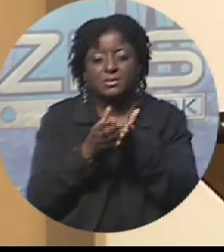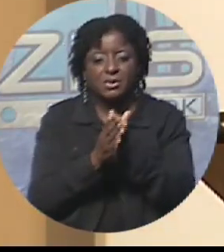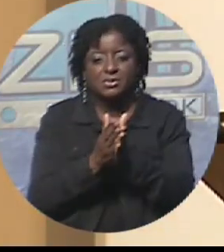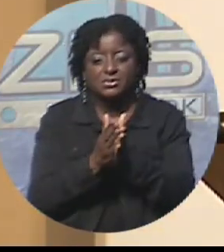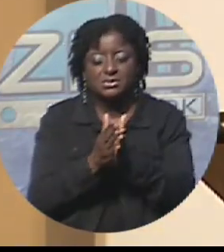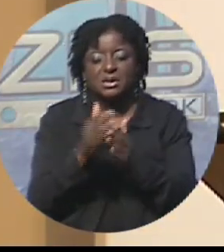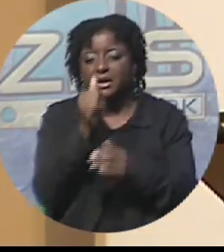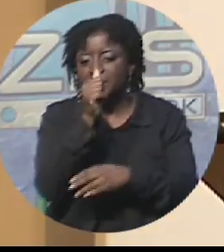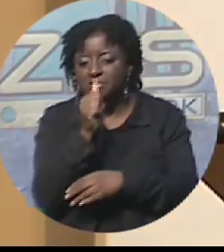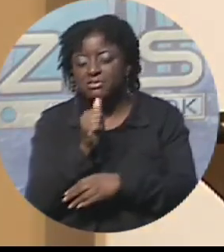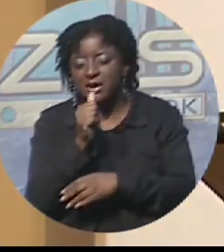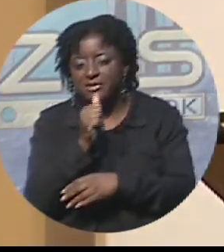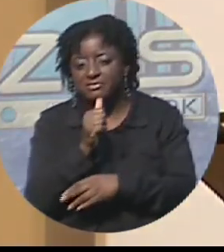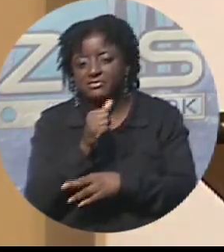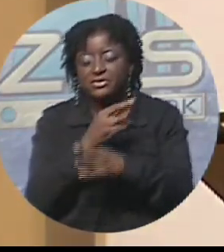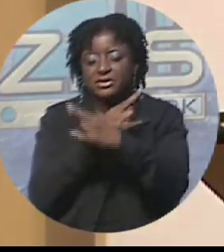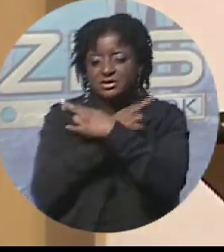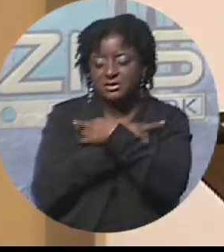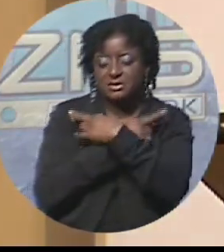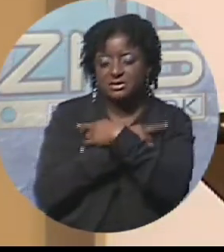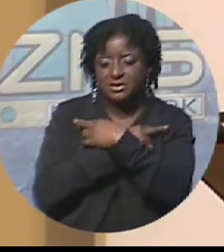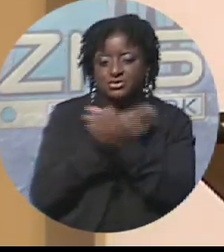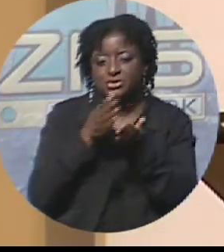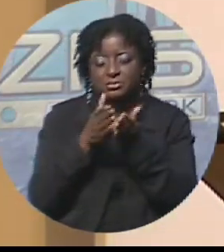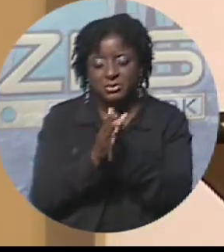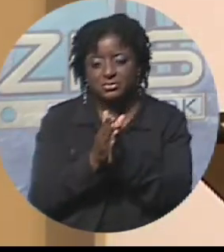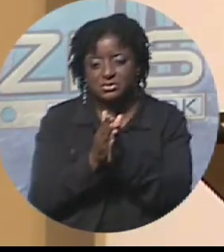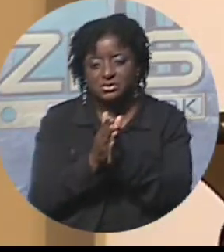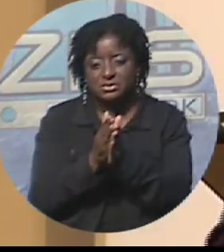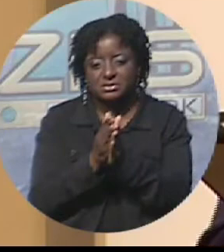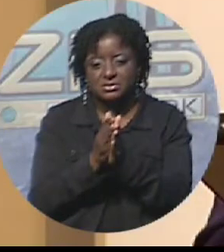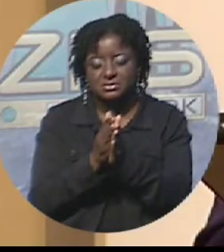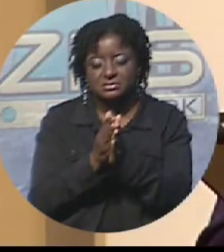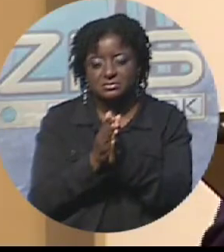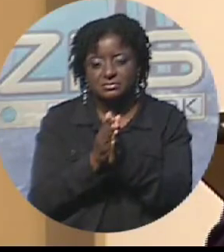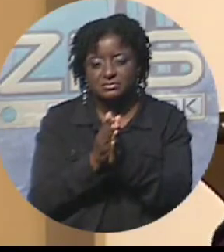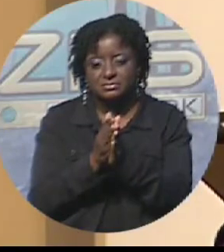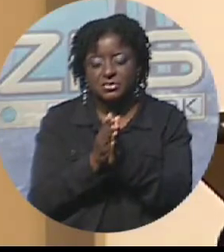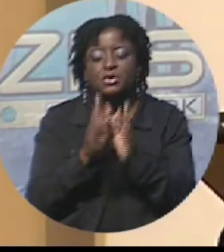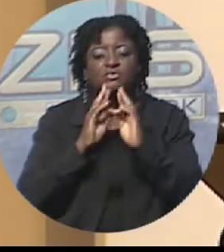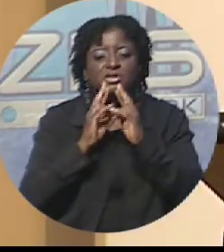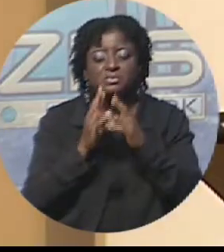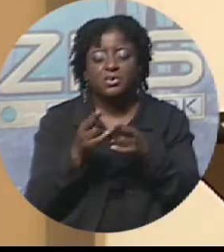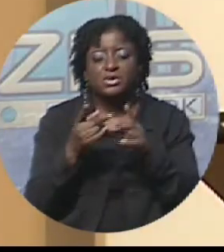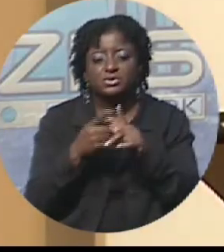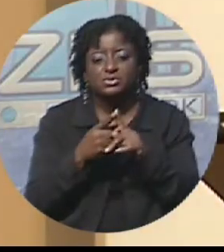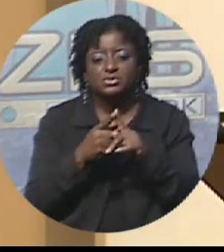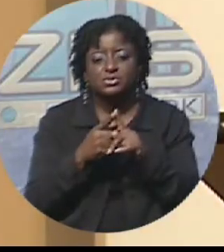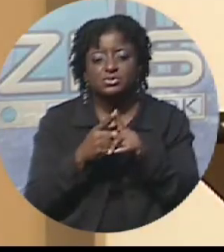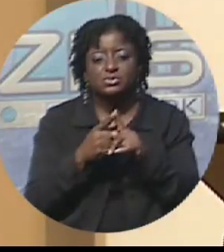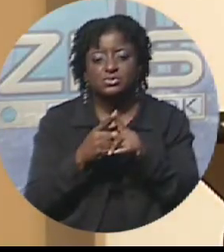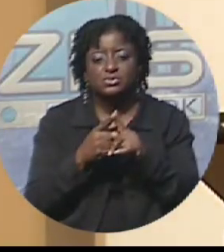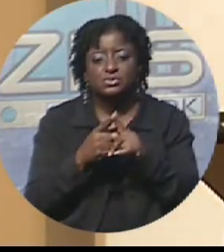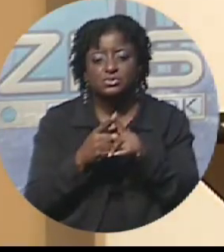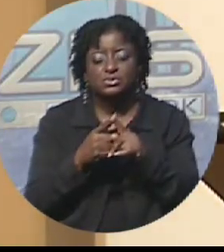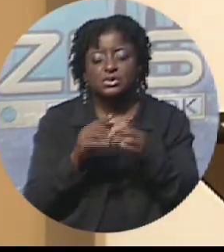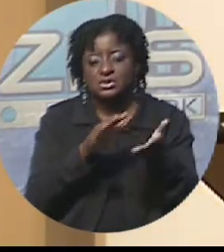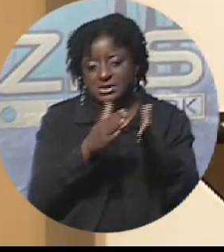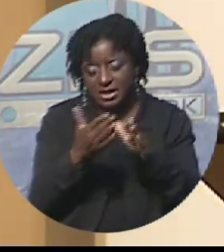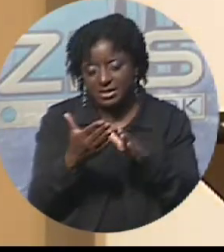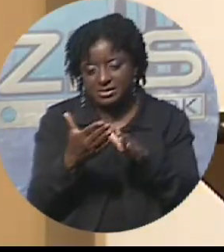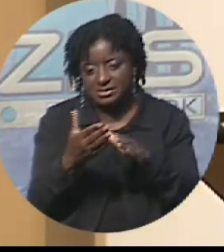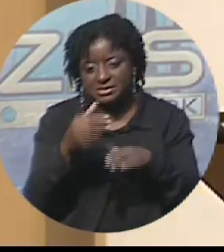yachts. The proactive and timely response to marine casualties and threats to our marine